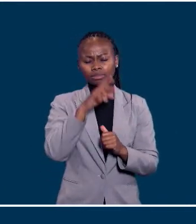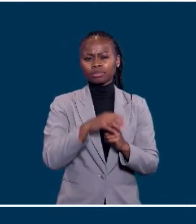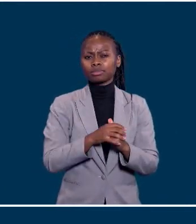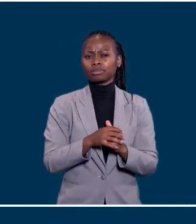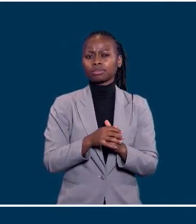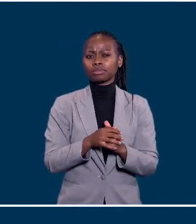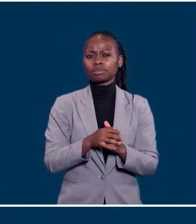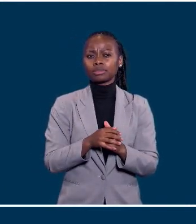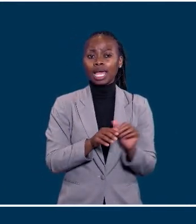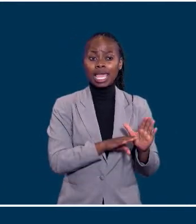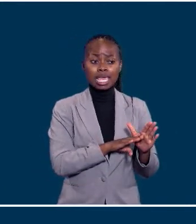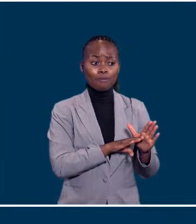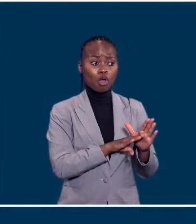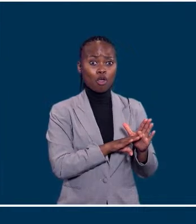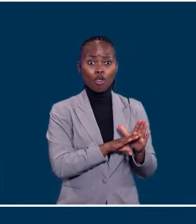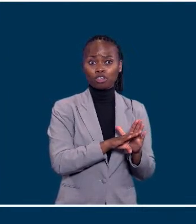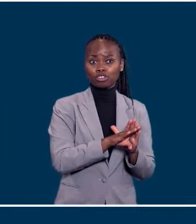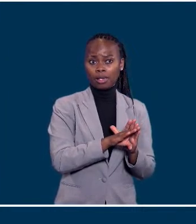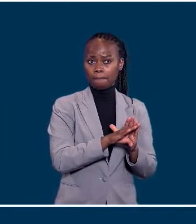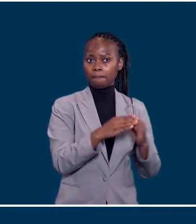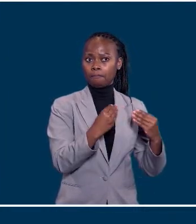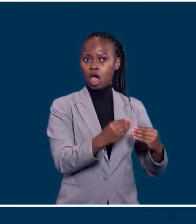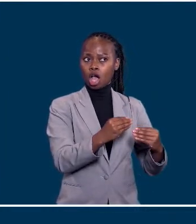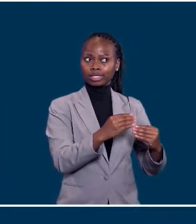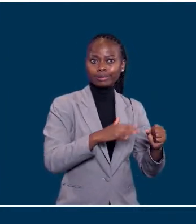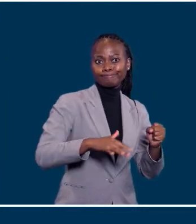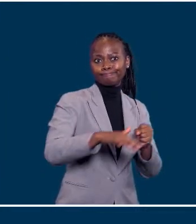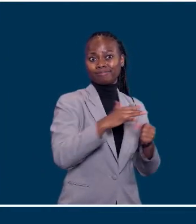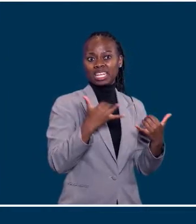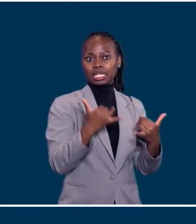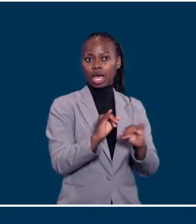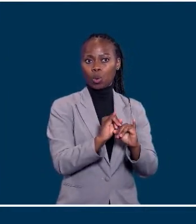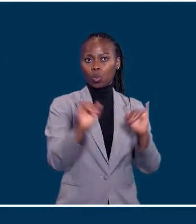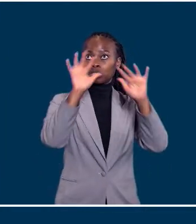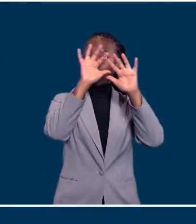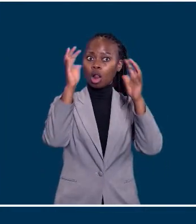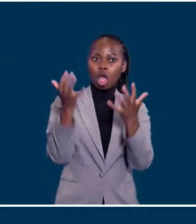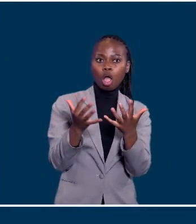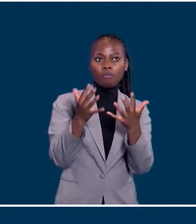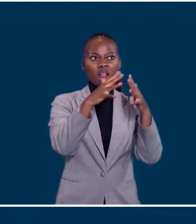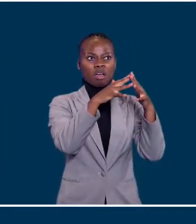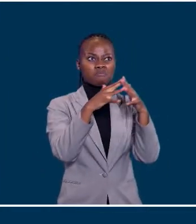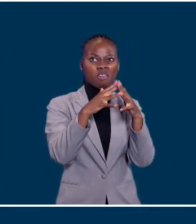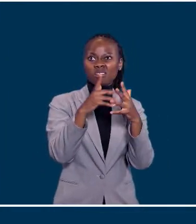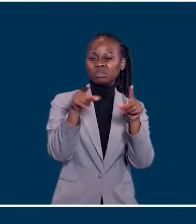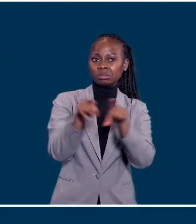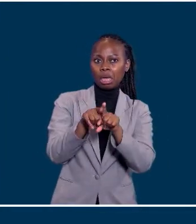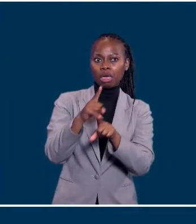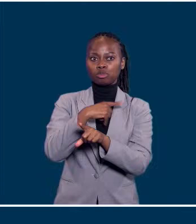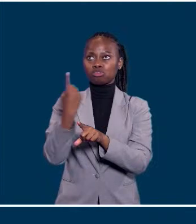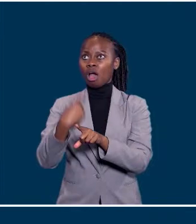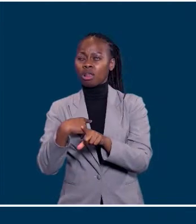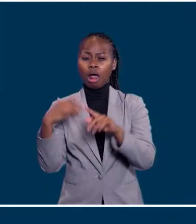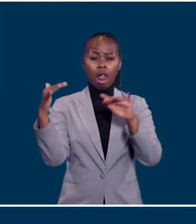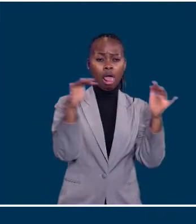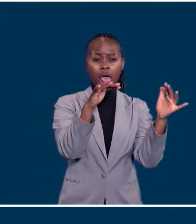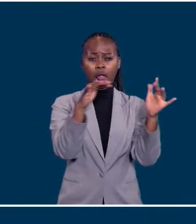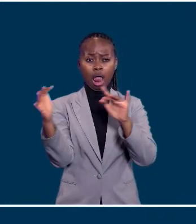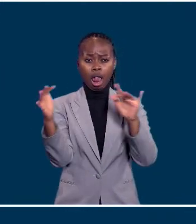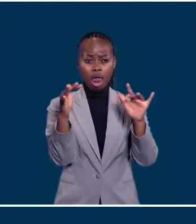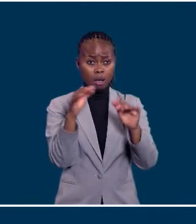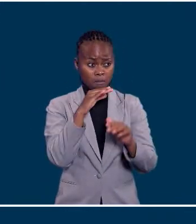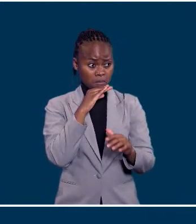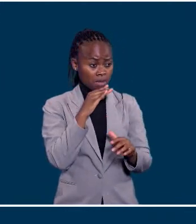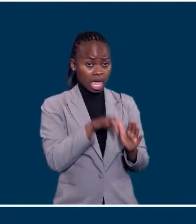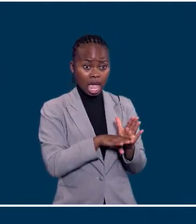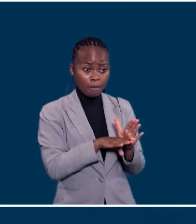response as the world goes into more uncertain and adverse conditions? And